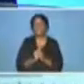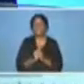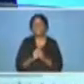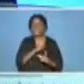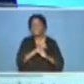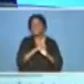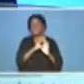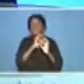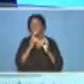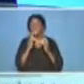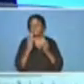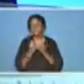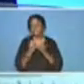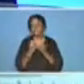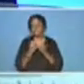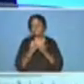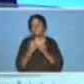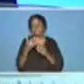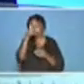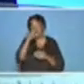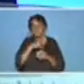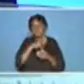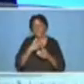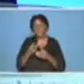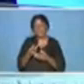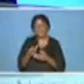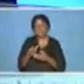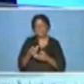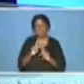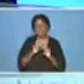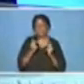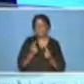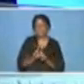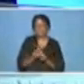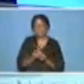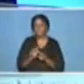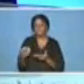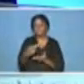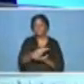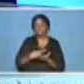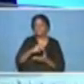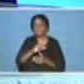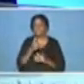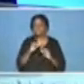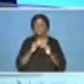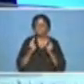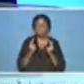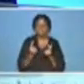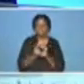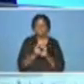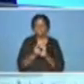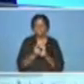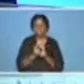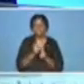Well, the Defence Force ups its manpower with the recruitment of another group of officers. Lloyd Allen has all the details in this